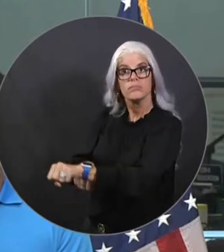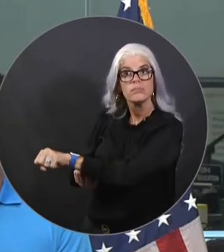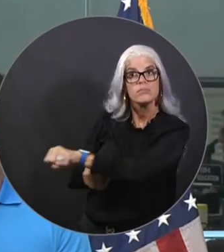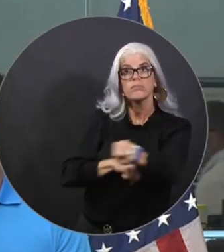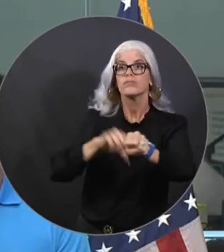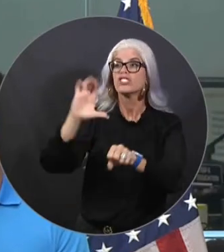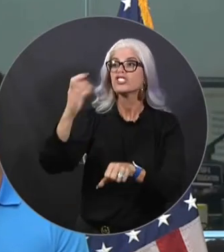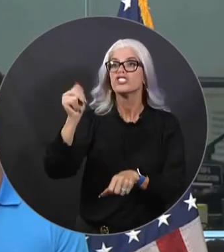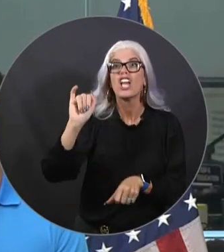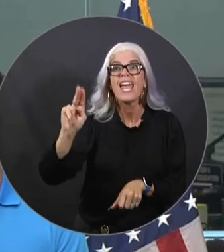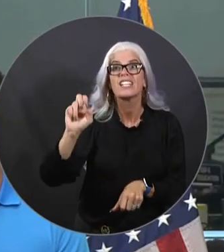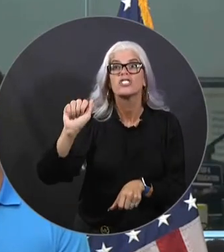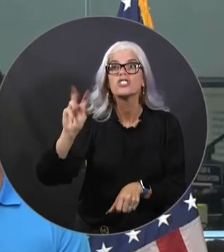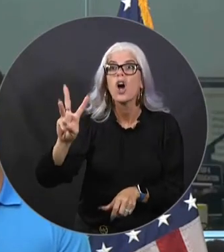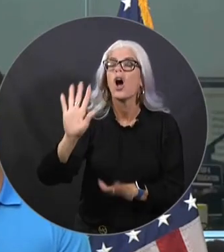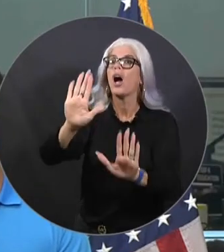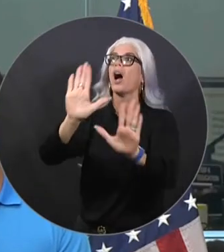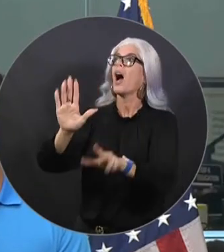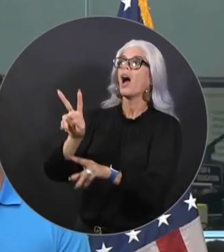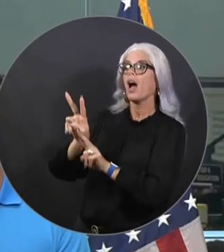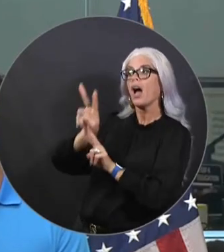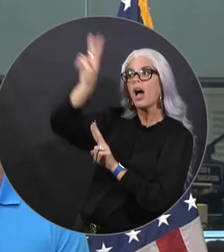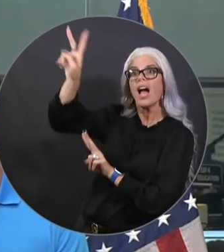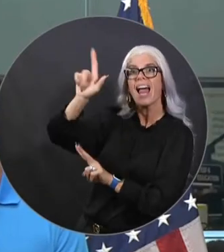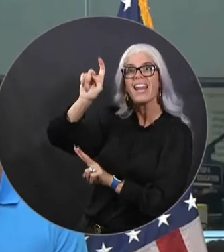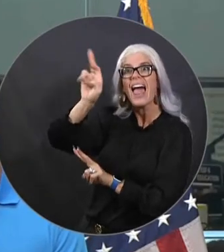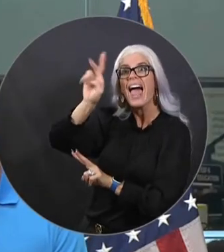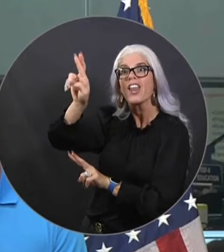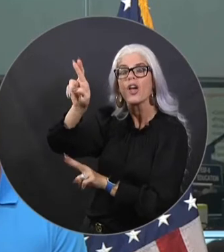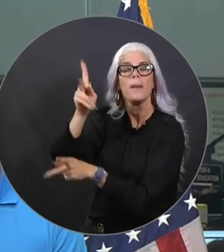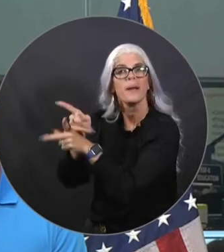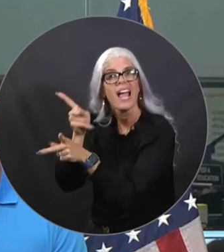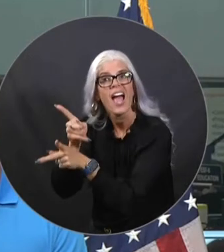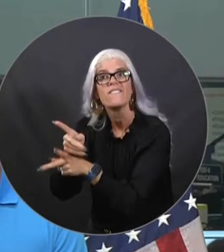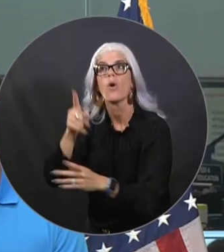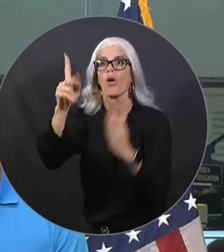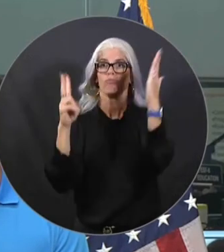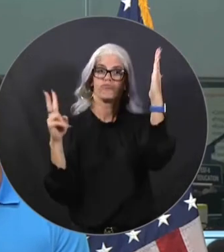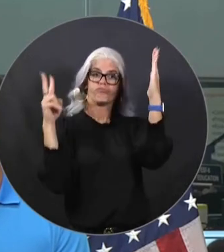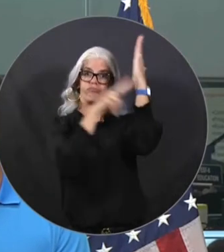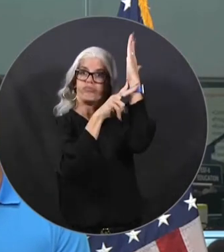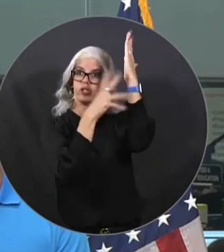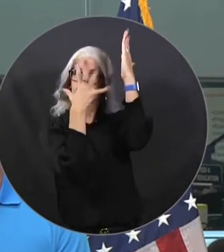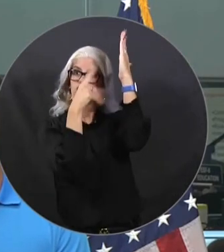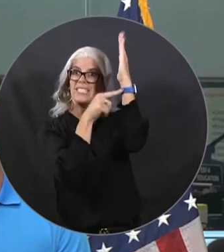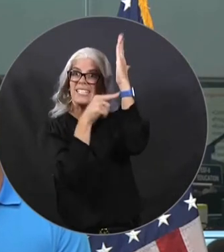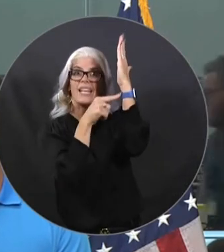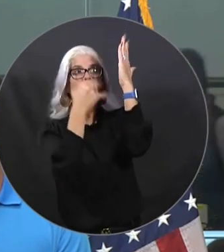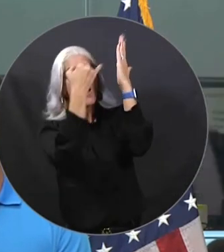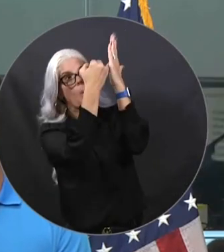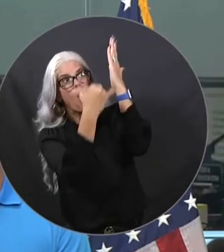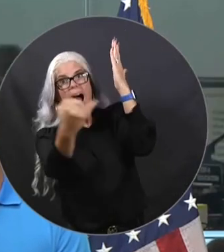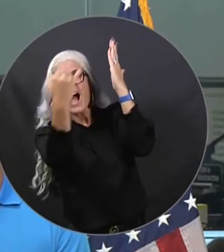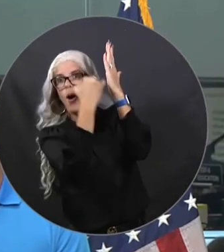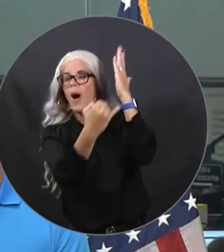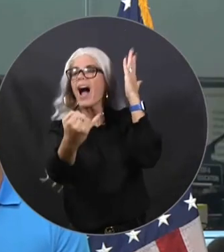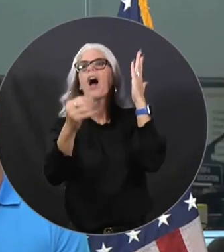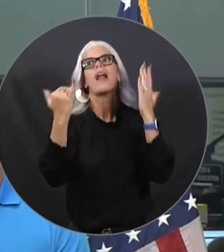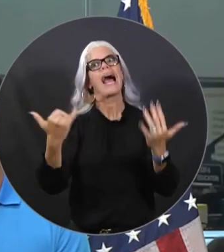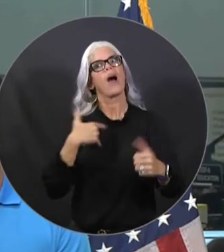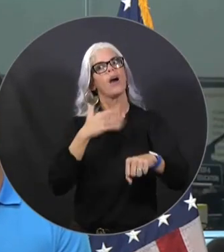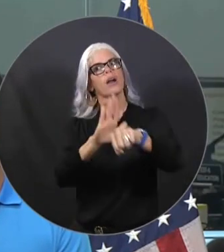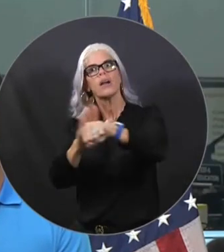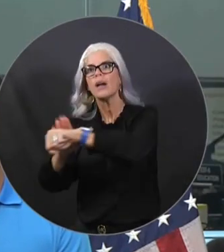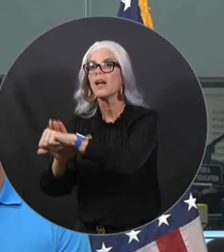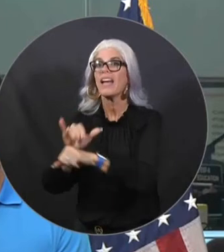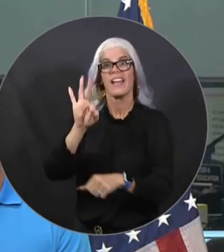lines that are mixed inside of trees. People need to be extremely careful. If you do not know how to use